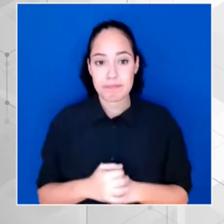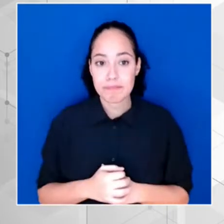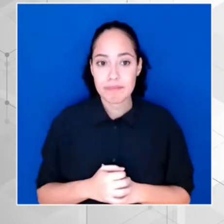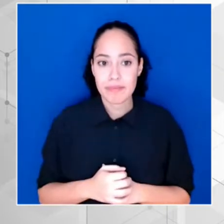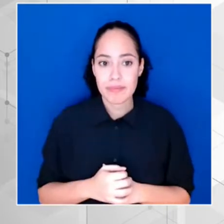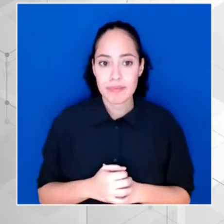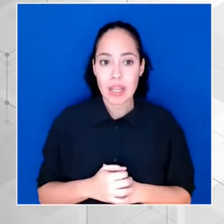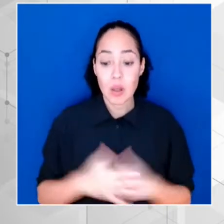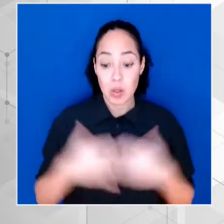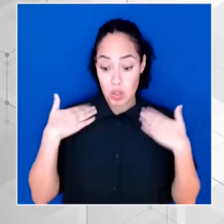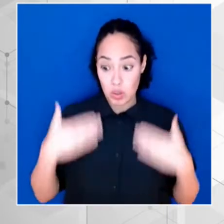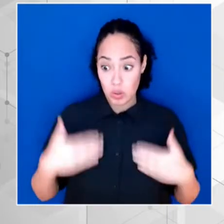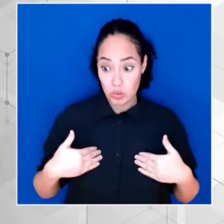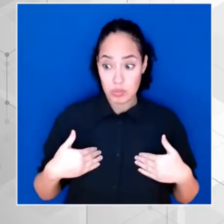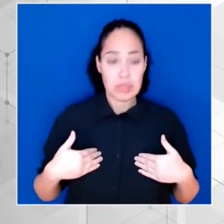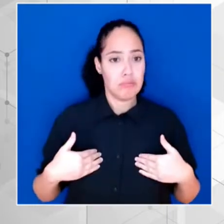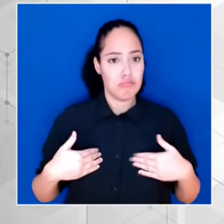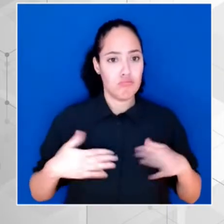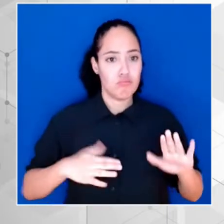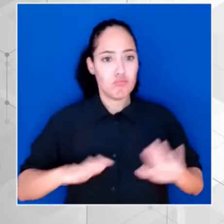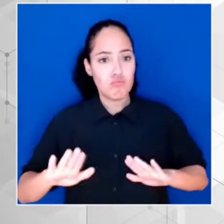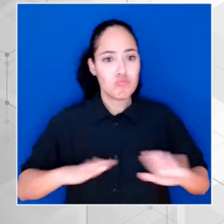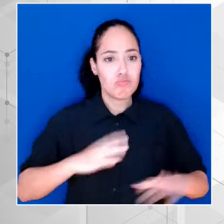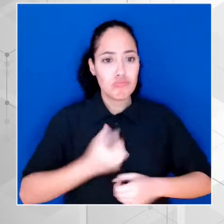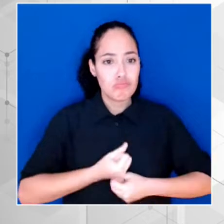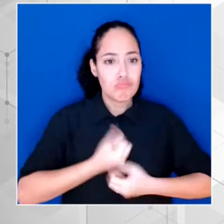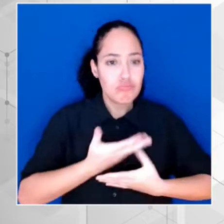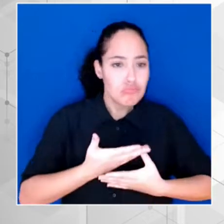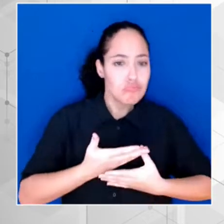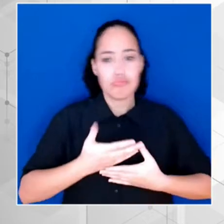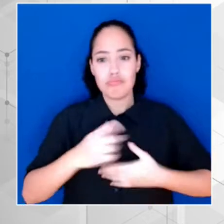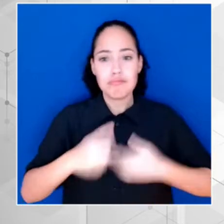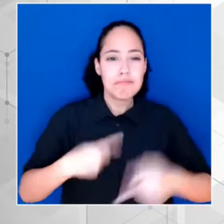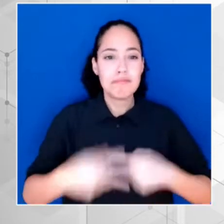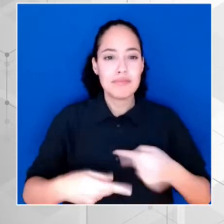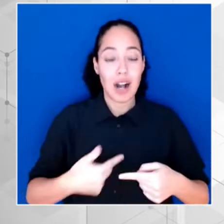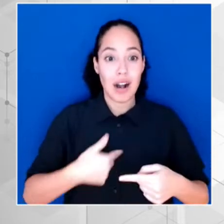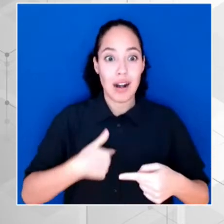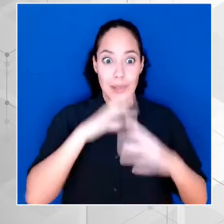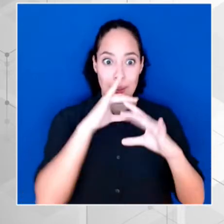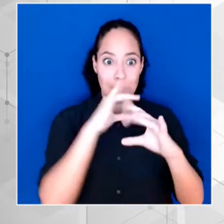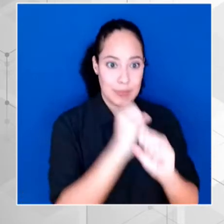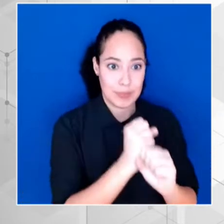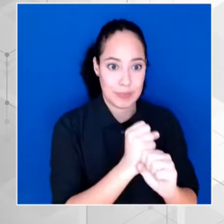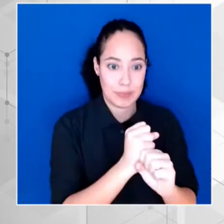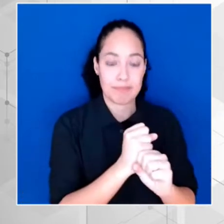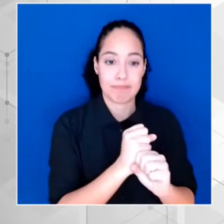habits, along with diversity of inclusion. And also, I have myself a hidden disability.